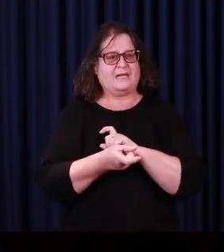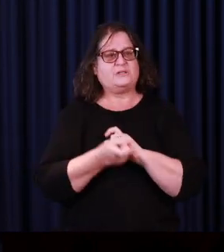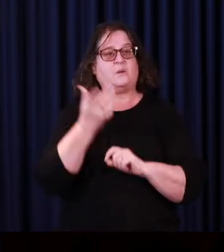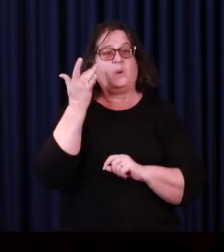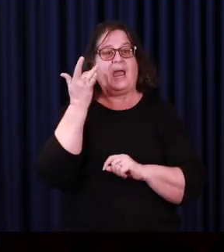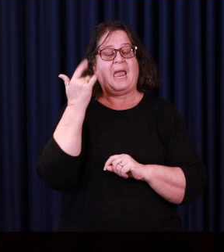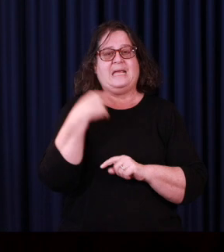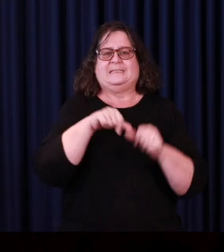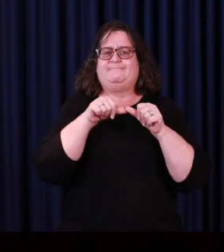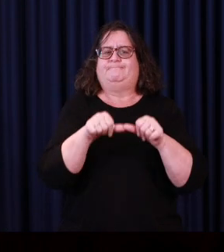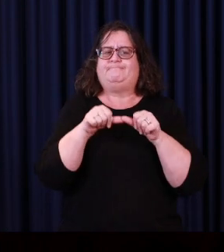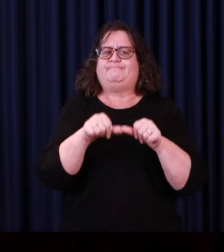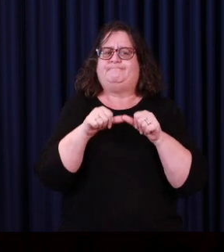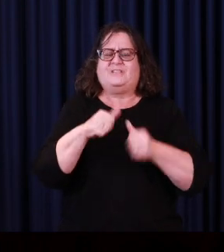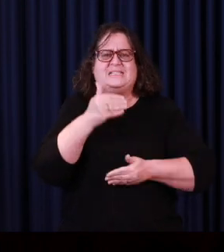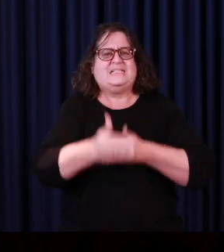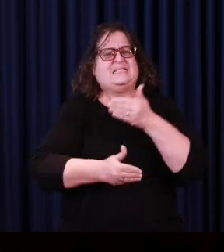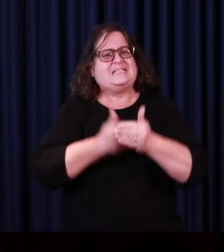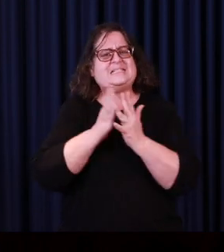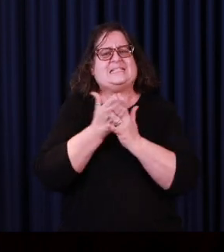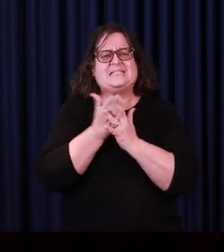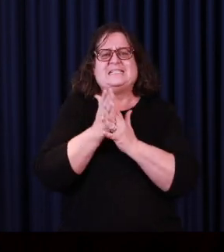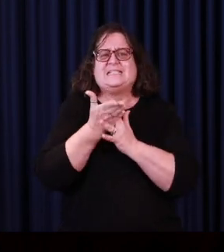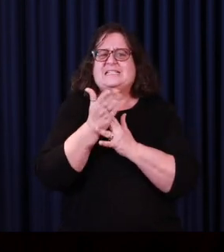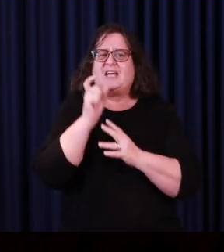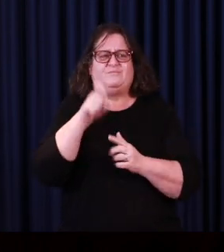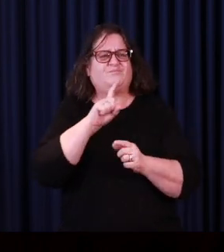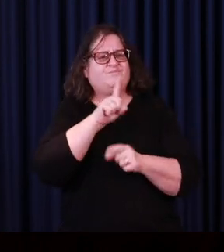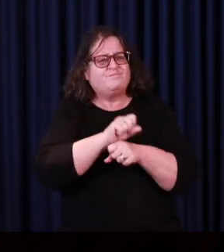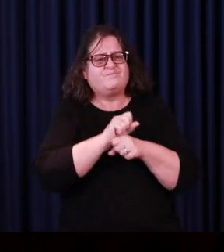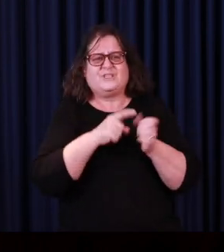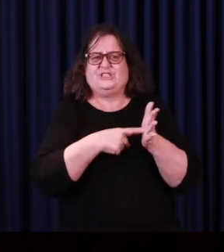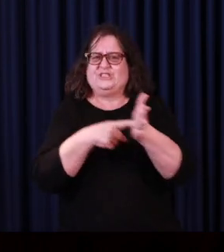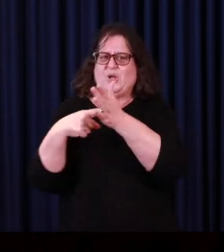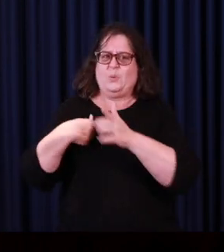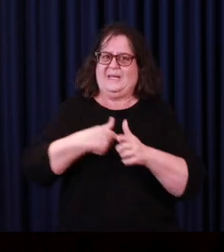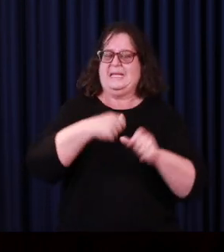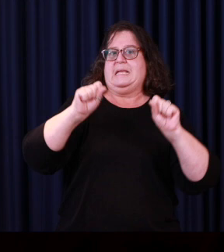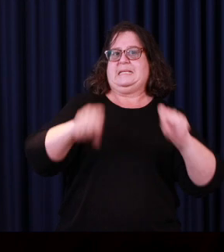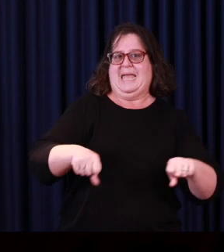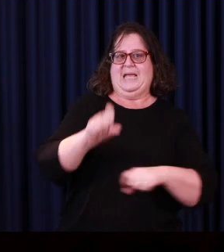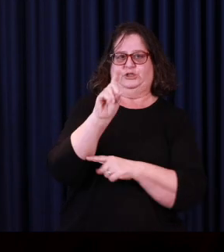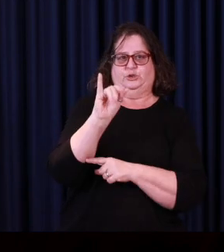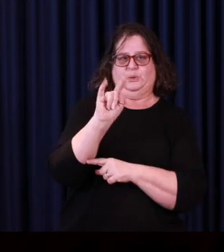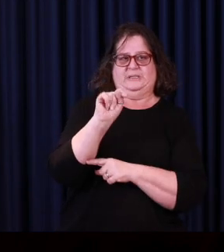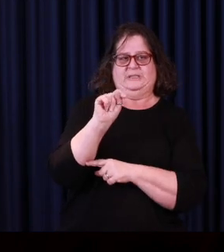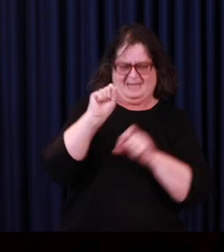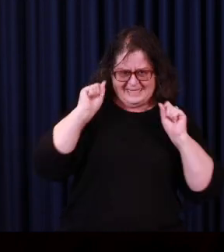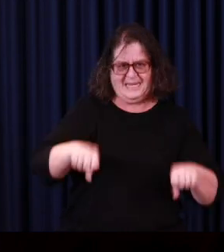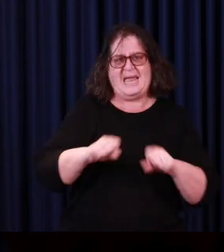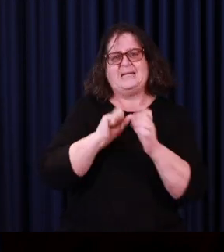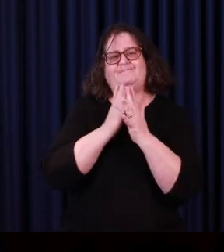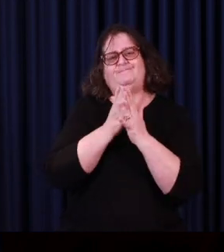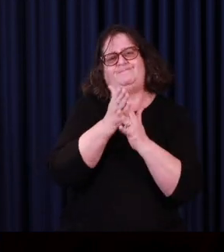difference, when we had to show just how resilient we are. We've also had reminders,